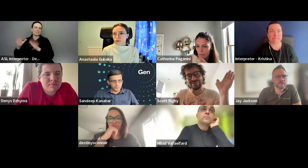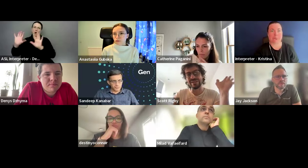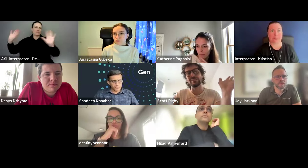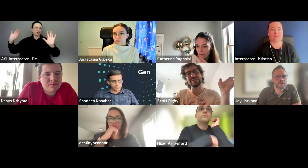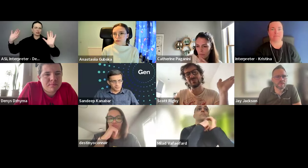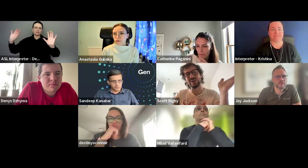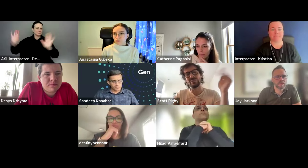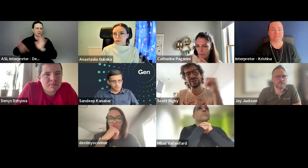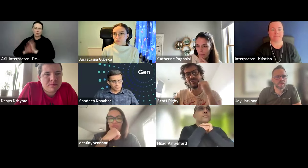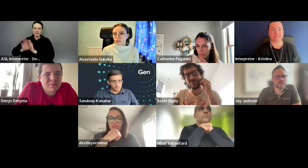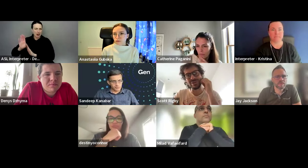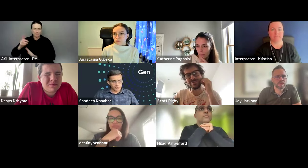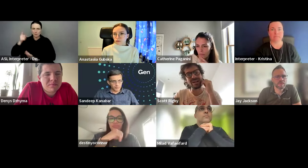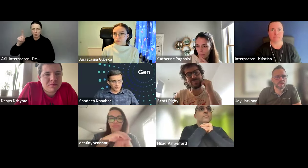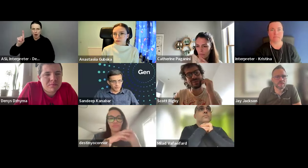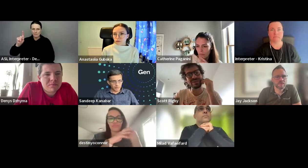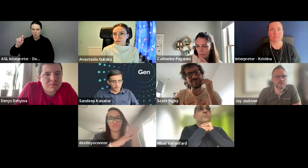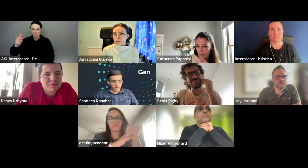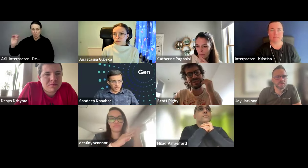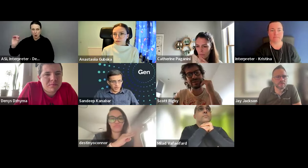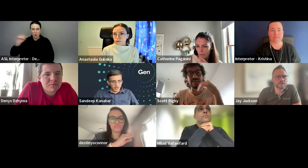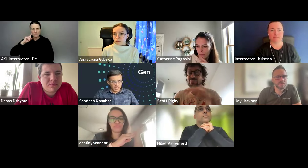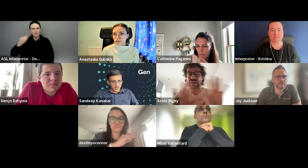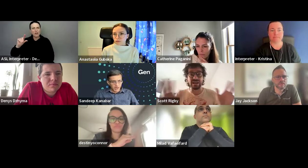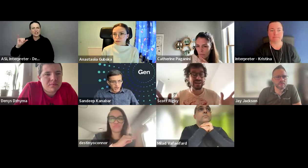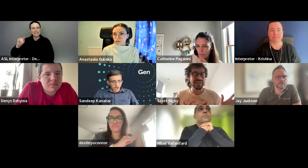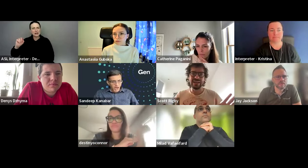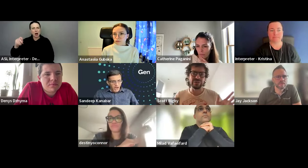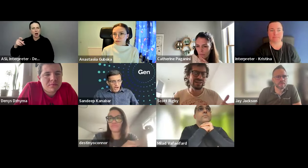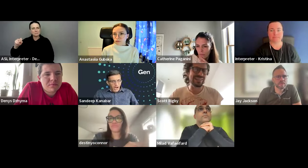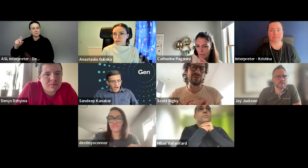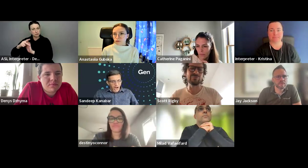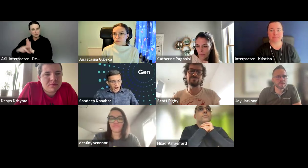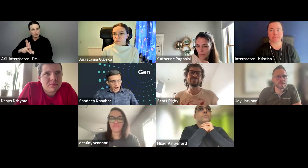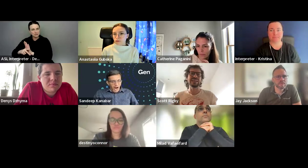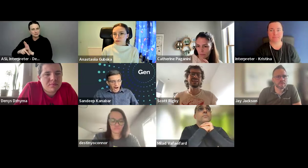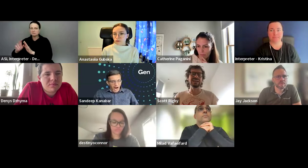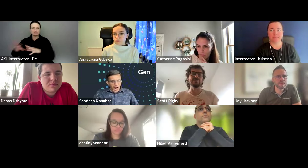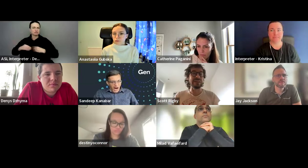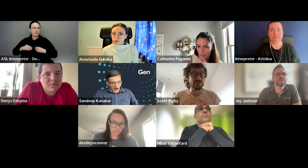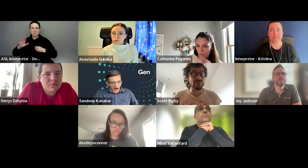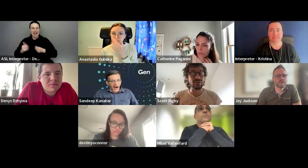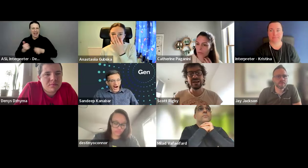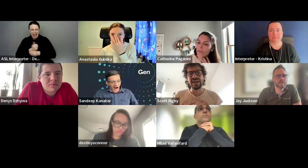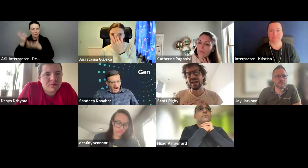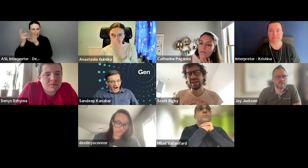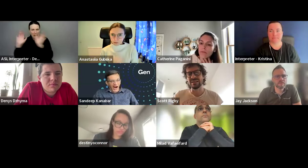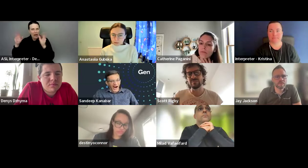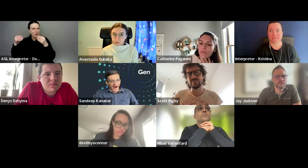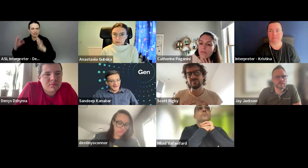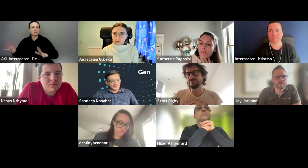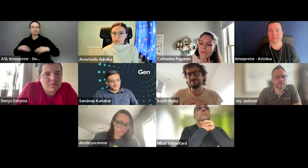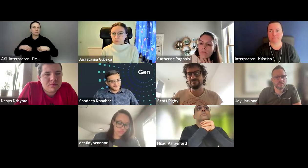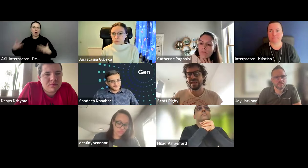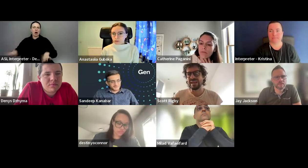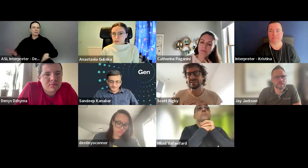We have developed the 1.0 version of the GitOps principles that are accepted by every cloud vendor